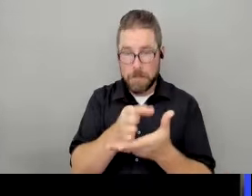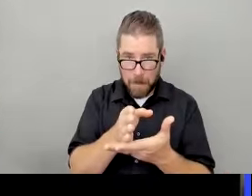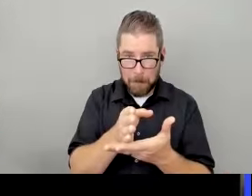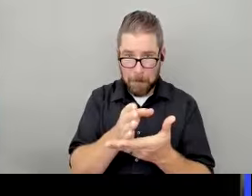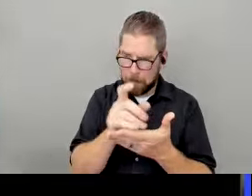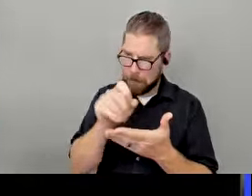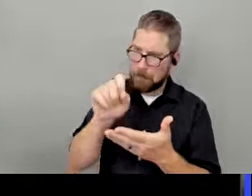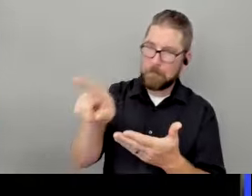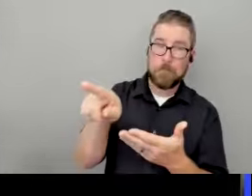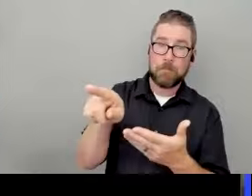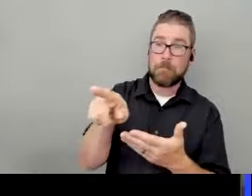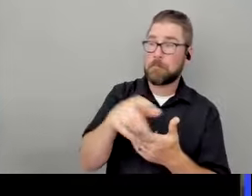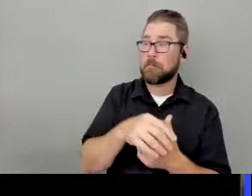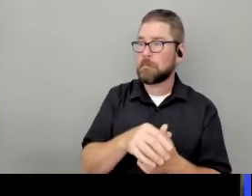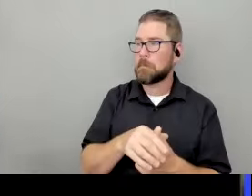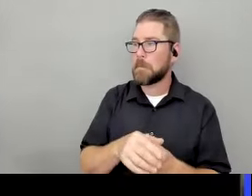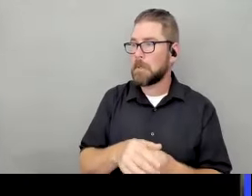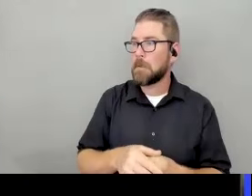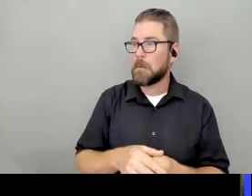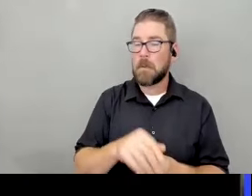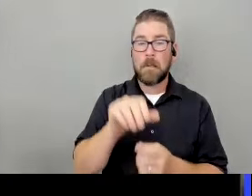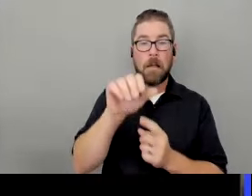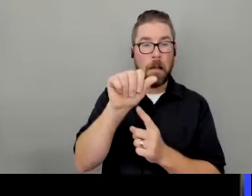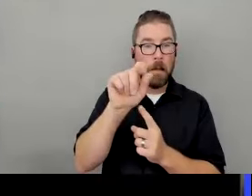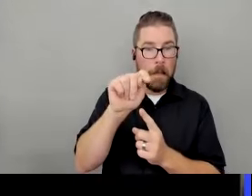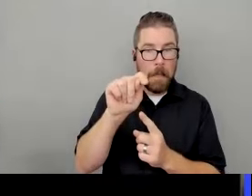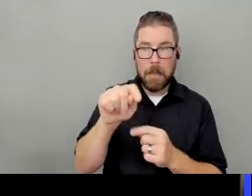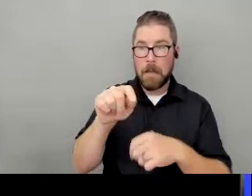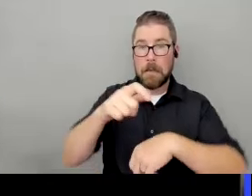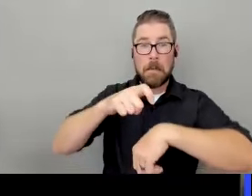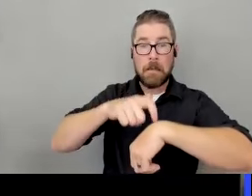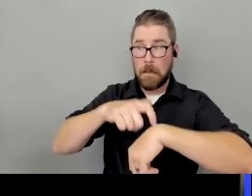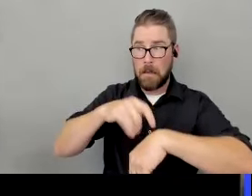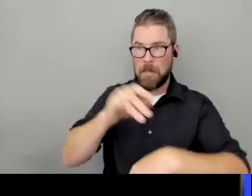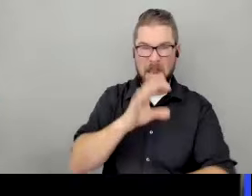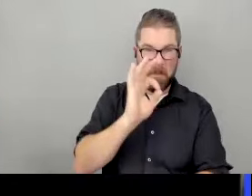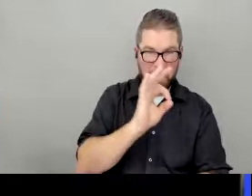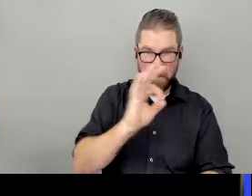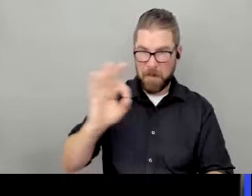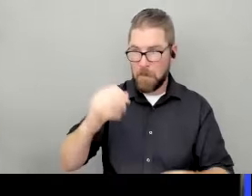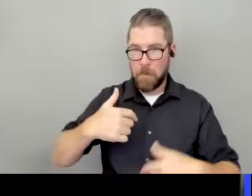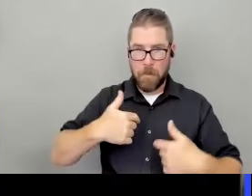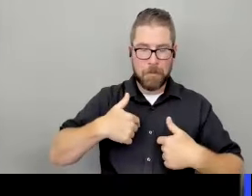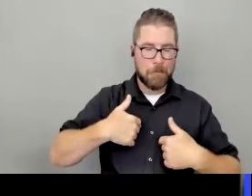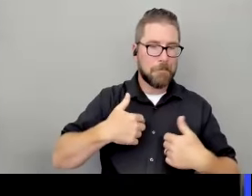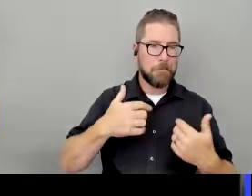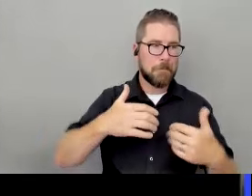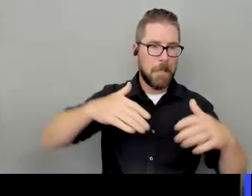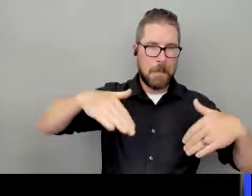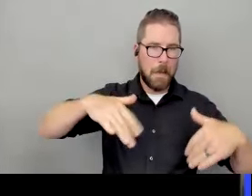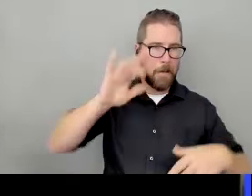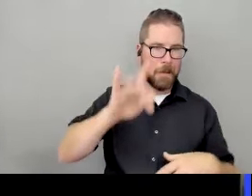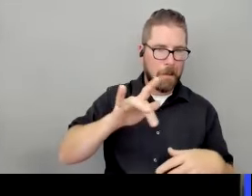it says is at, and that is the time. So wherever I hadn't moved this button yet, so it's still at 0. But if it was at